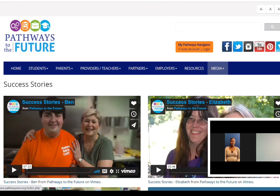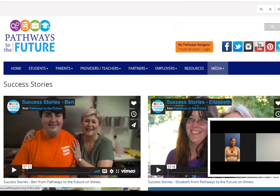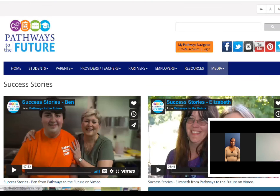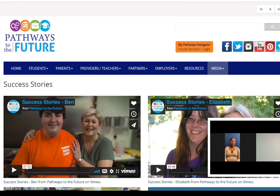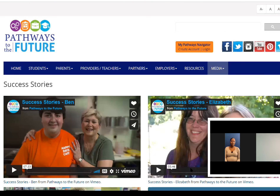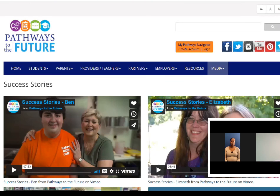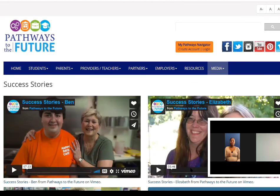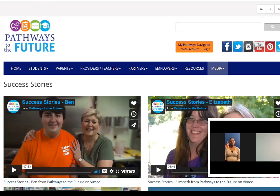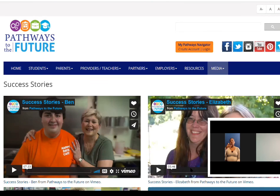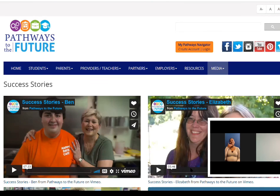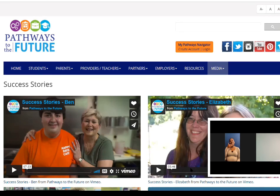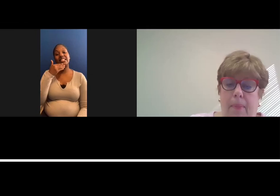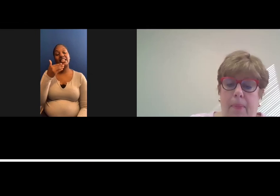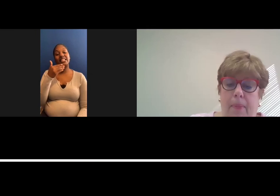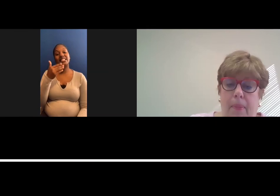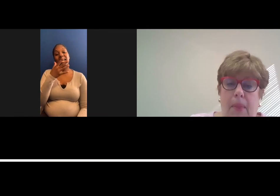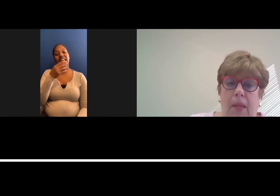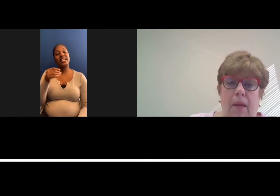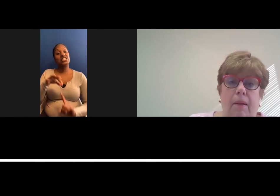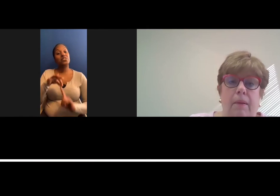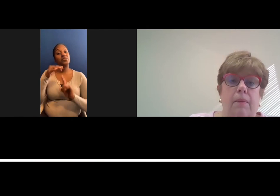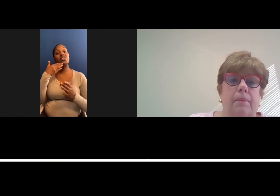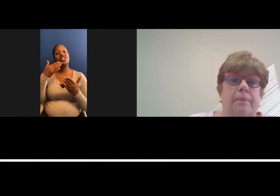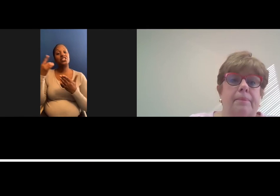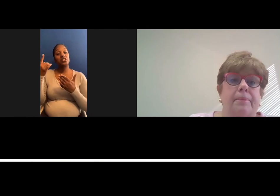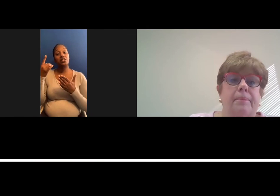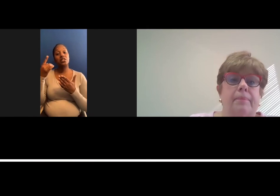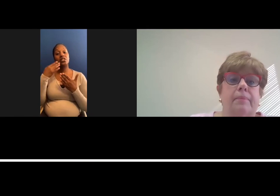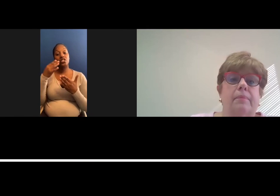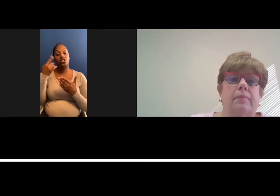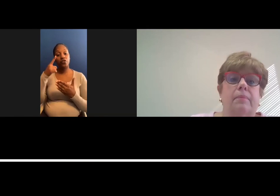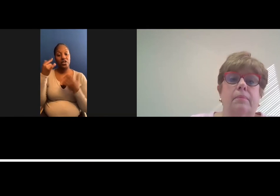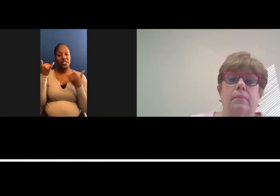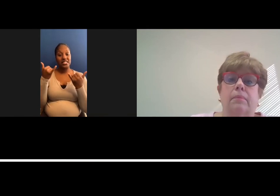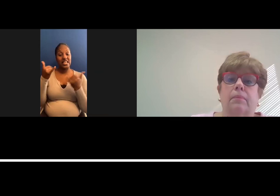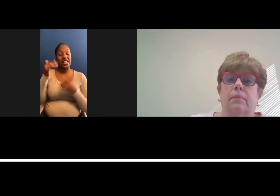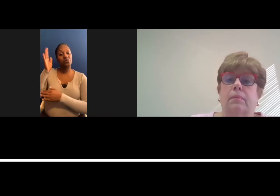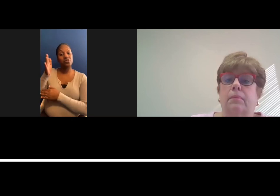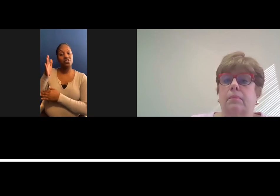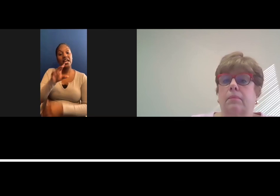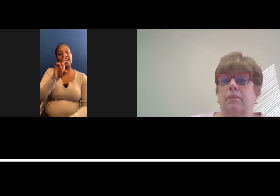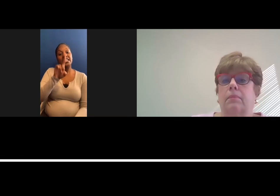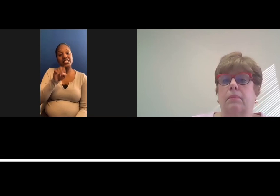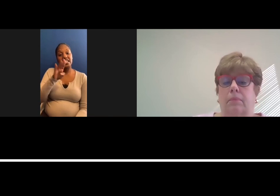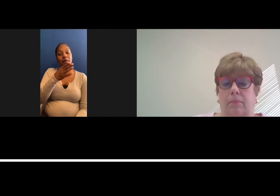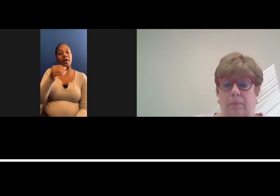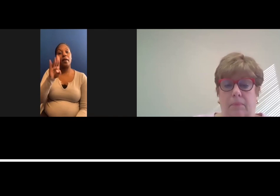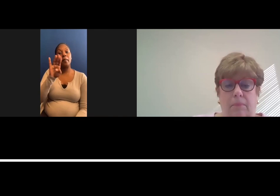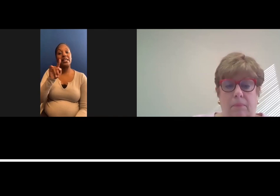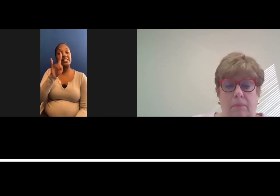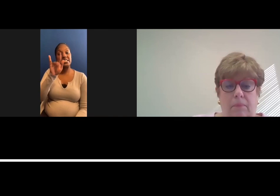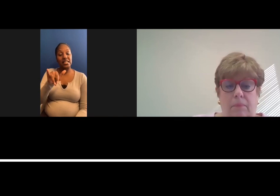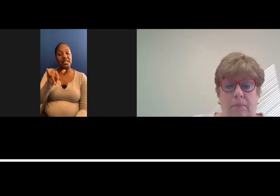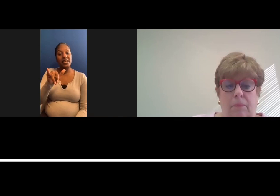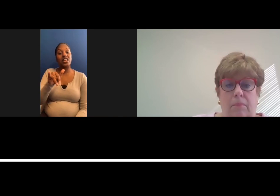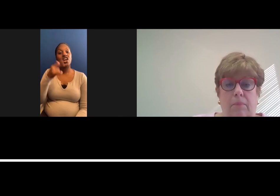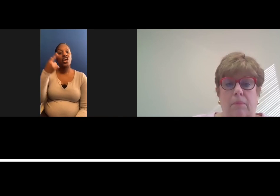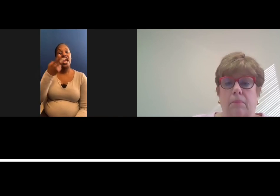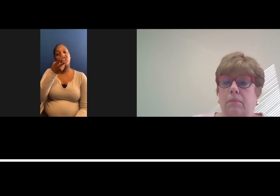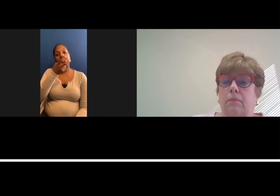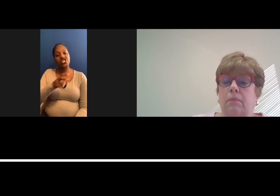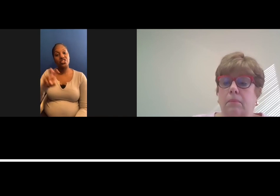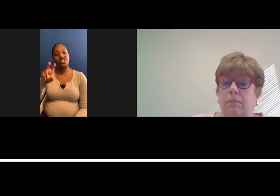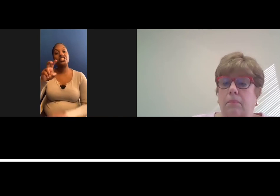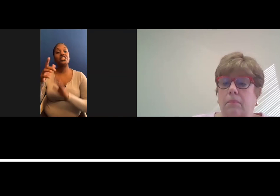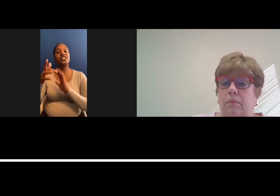Okay, thanks. And special thanks again goes to today's presenters, Bev Nichols and Betsy Peterson with the Transition Technical